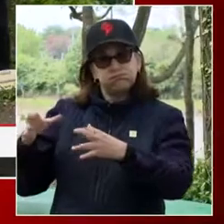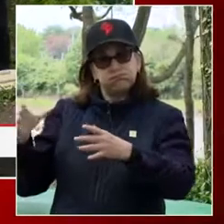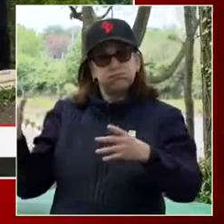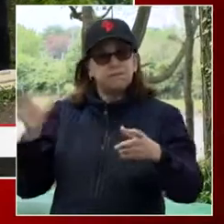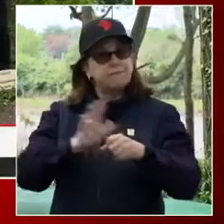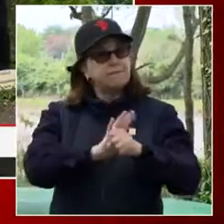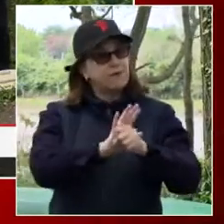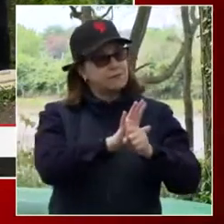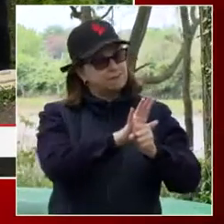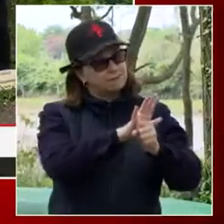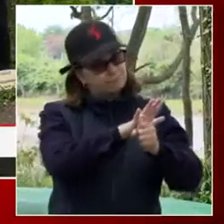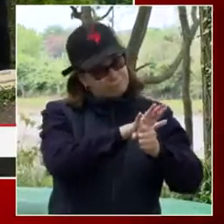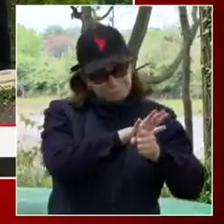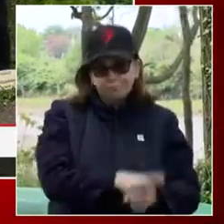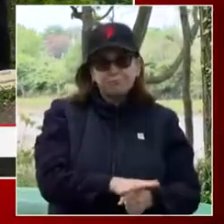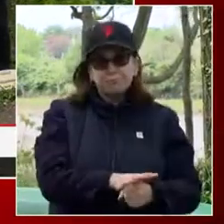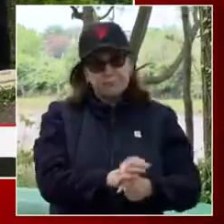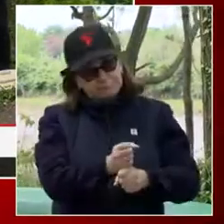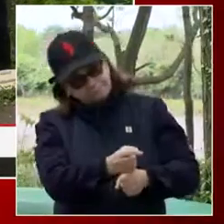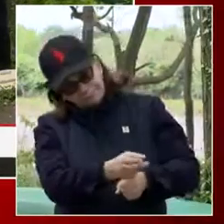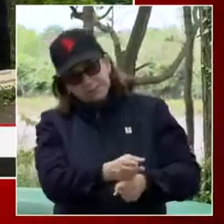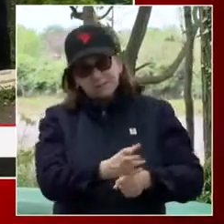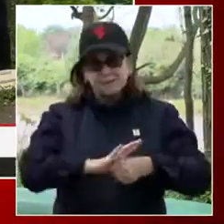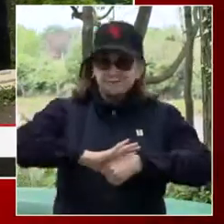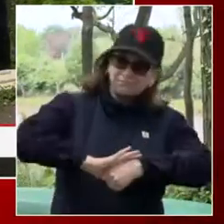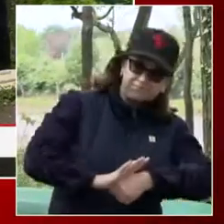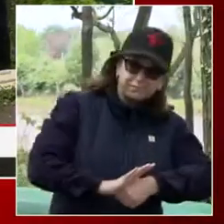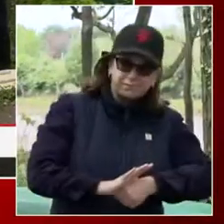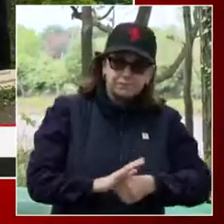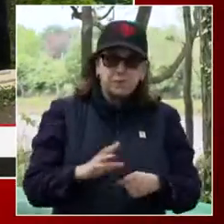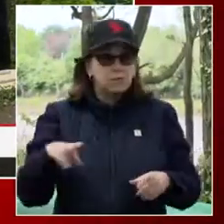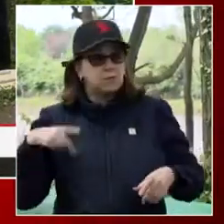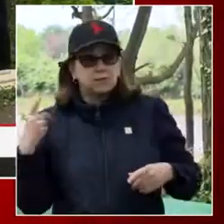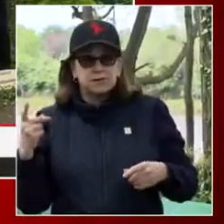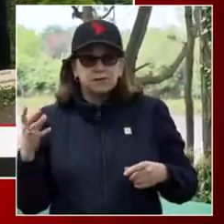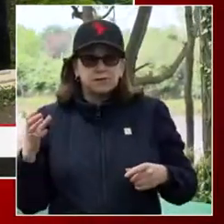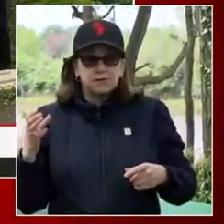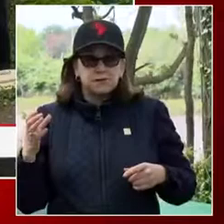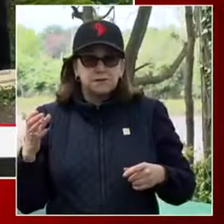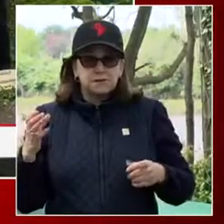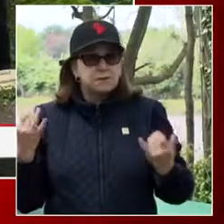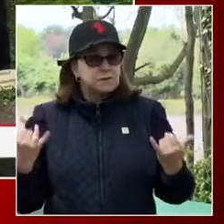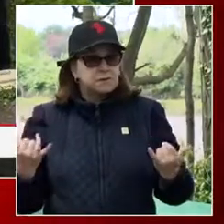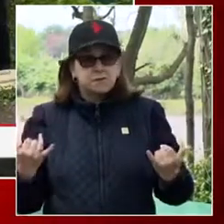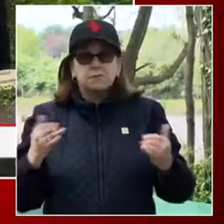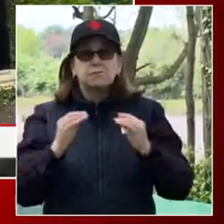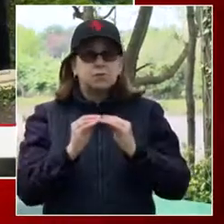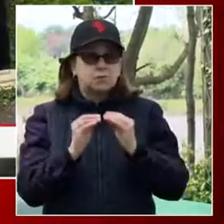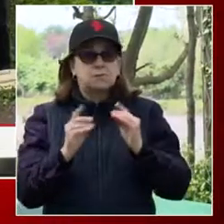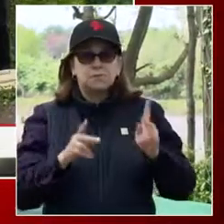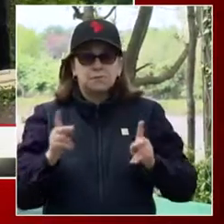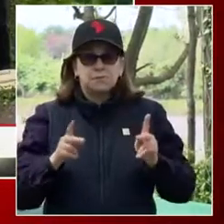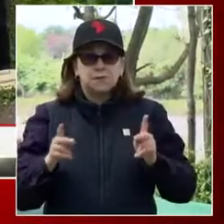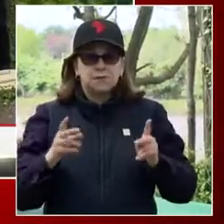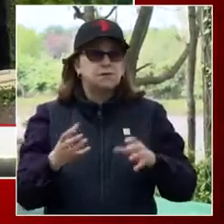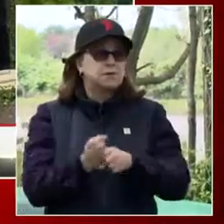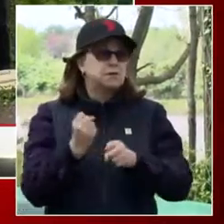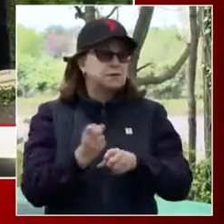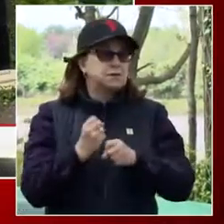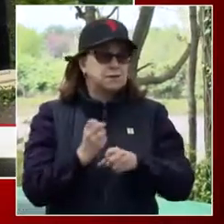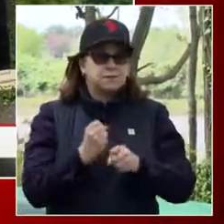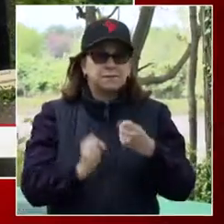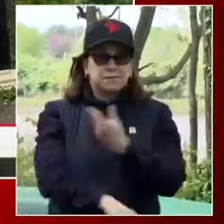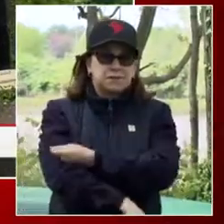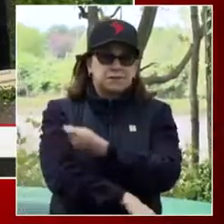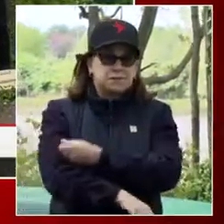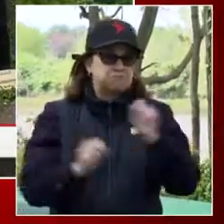And every day we see more and more Washingtonians and more people in the region doing exactly that. I think we're